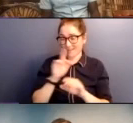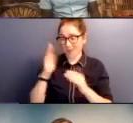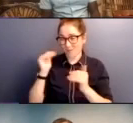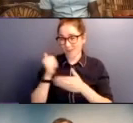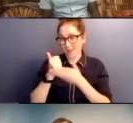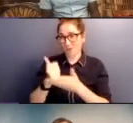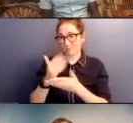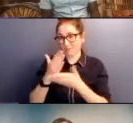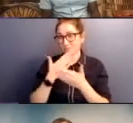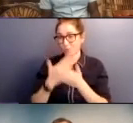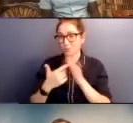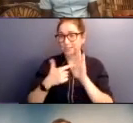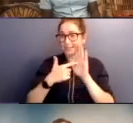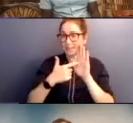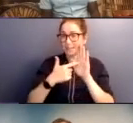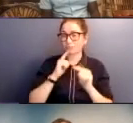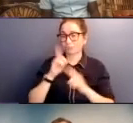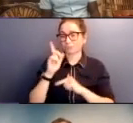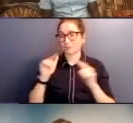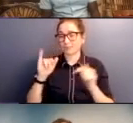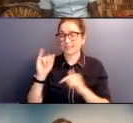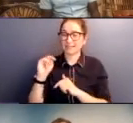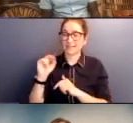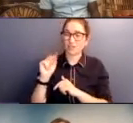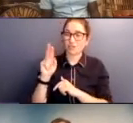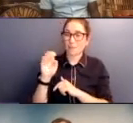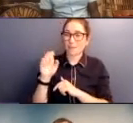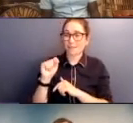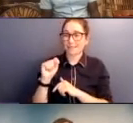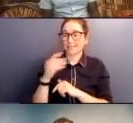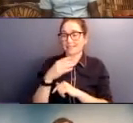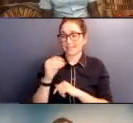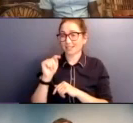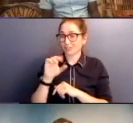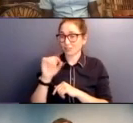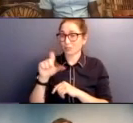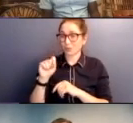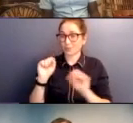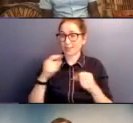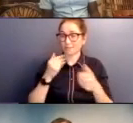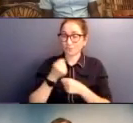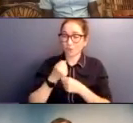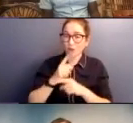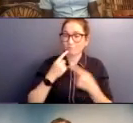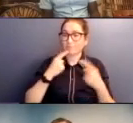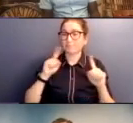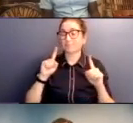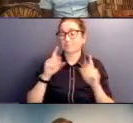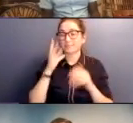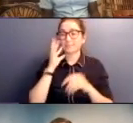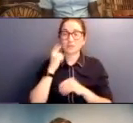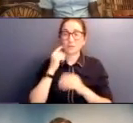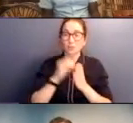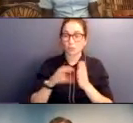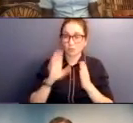good examples of various instruments and tools that can create these successful experiences for our students. And I'd love to ask